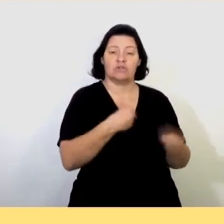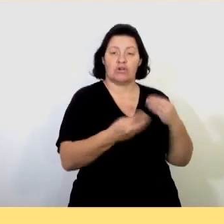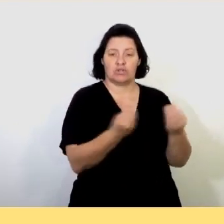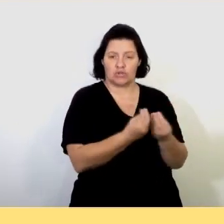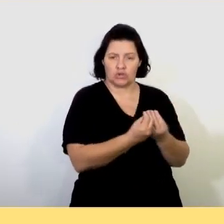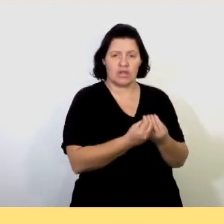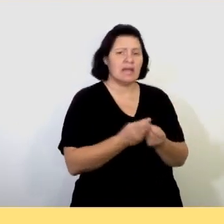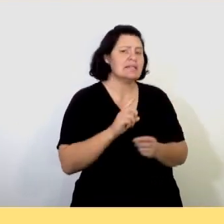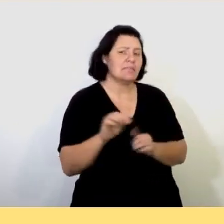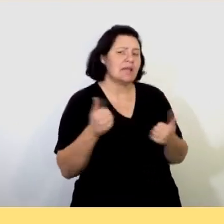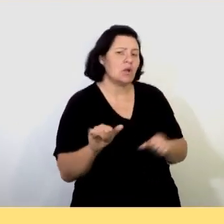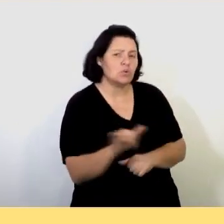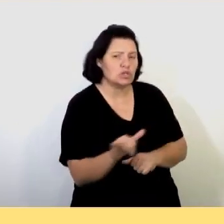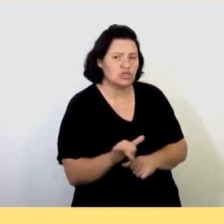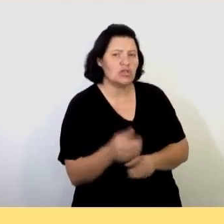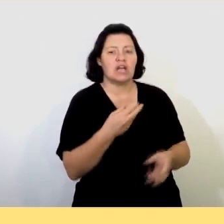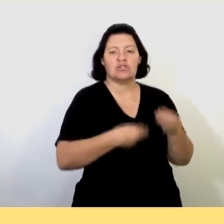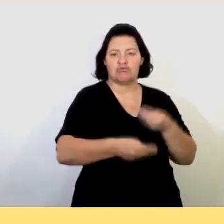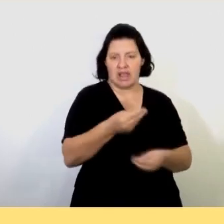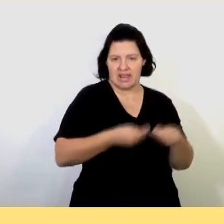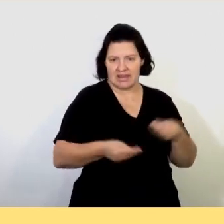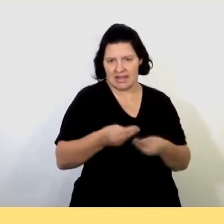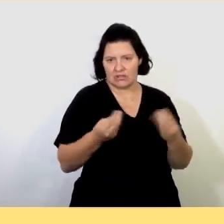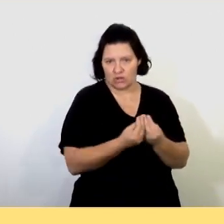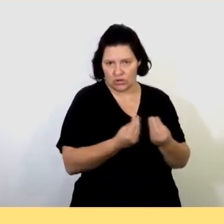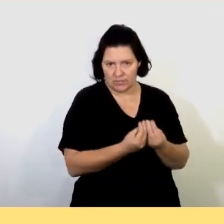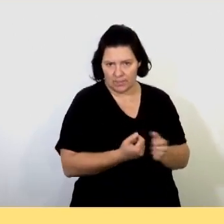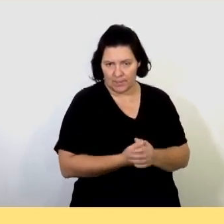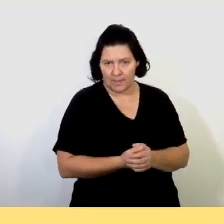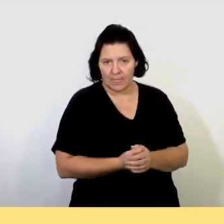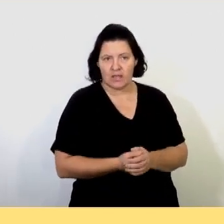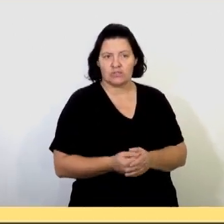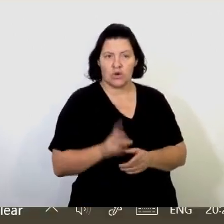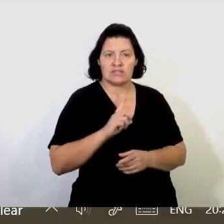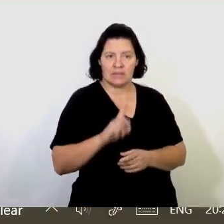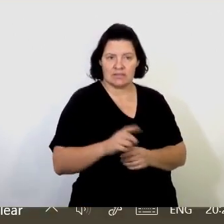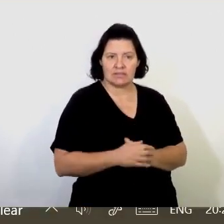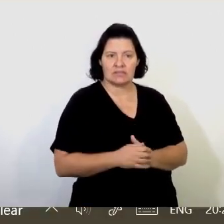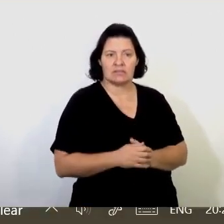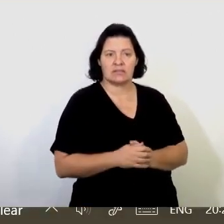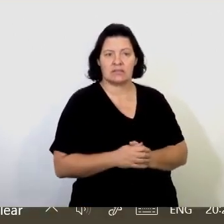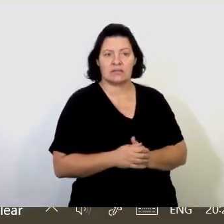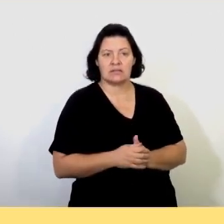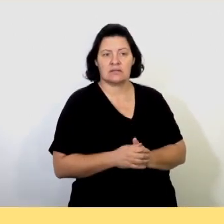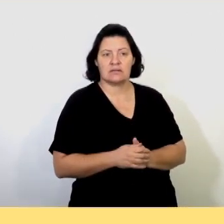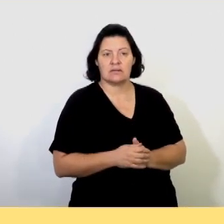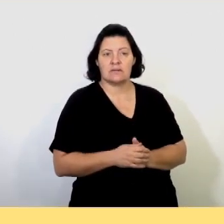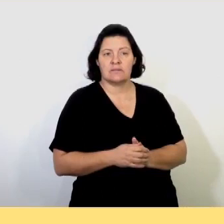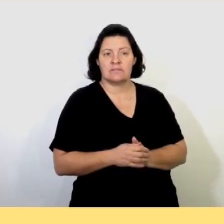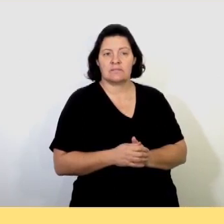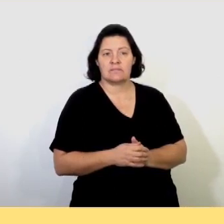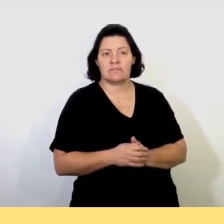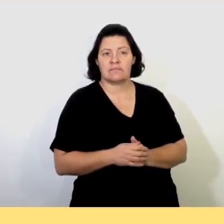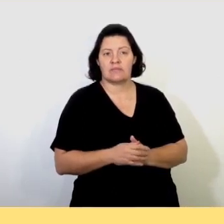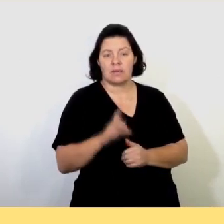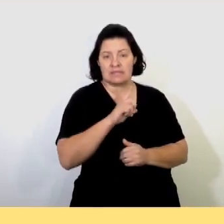purchase trading stock, which account we debit? Trading stock. So we debit, okay? Let's quickly go